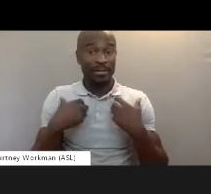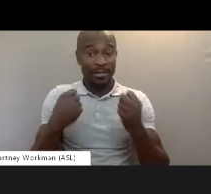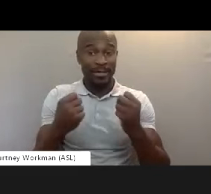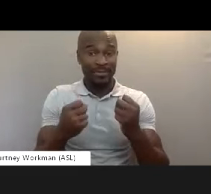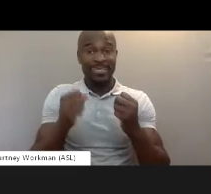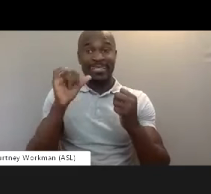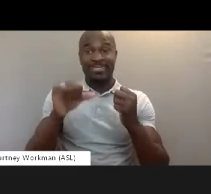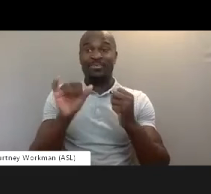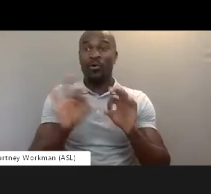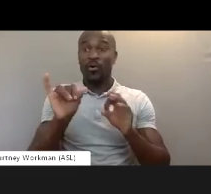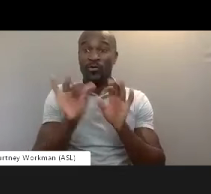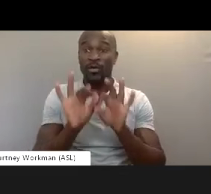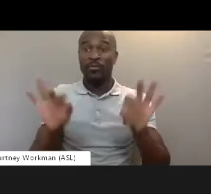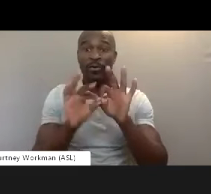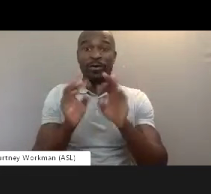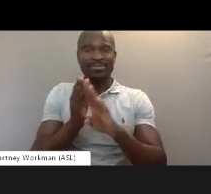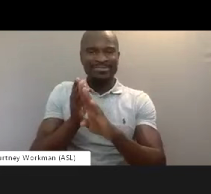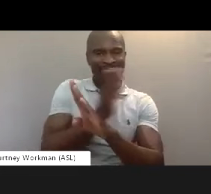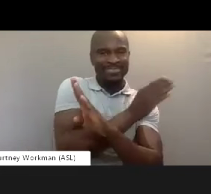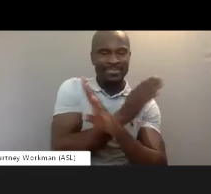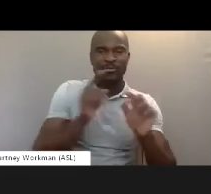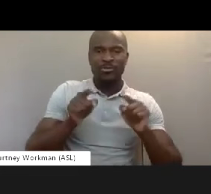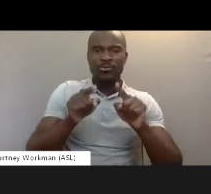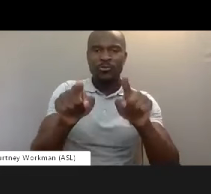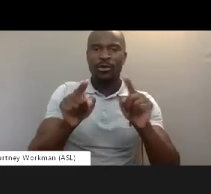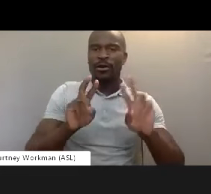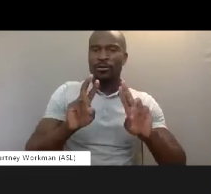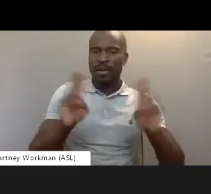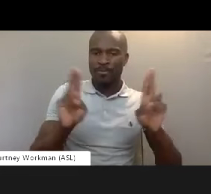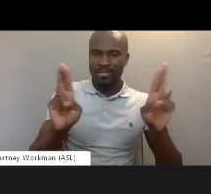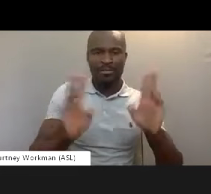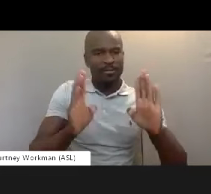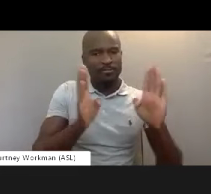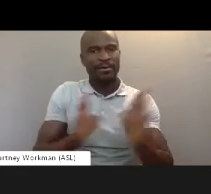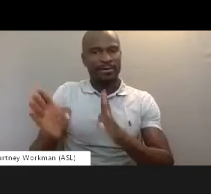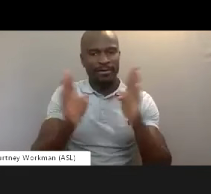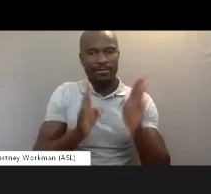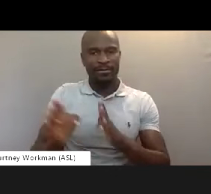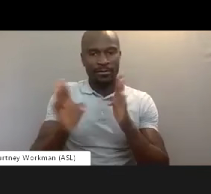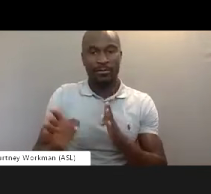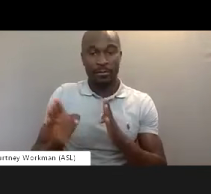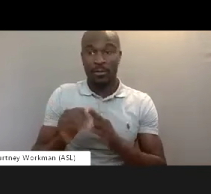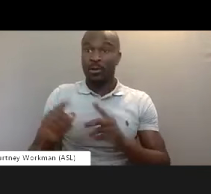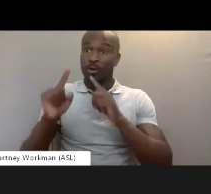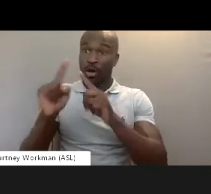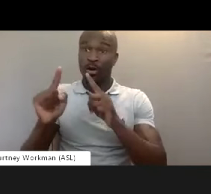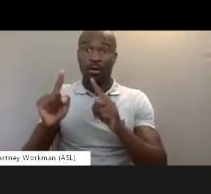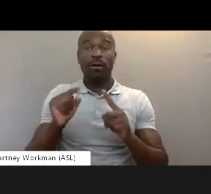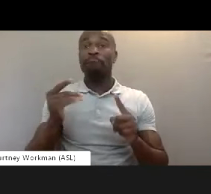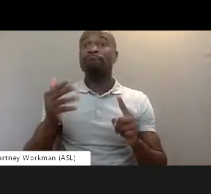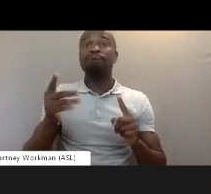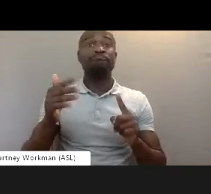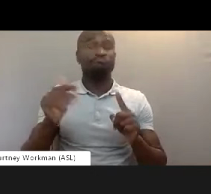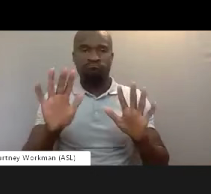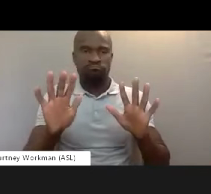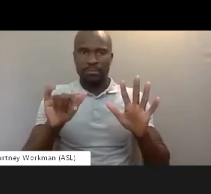preparation phases so that we can ensure that the community is better prepared and that they're able to deliver those evidence-based practices to a range